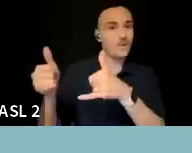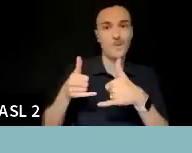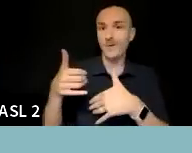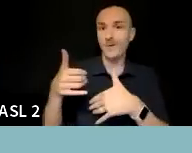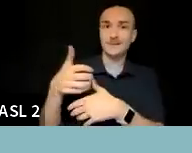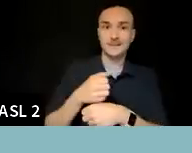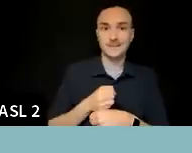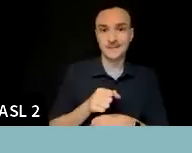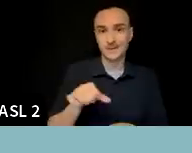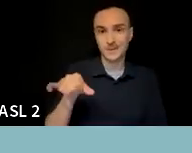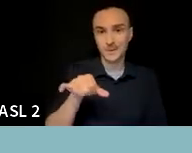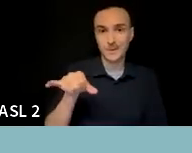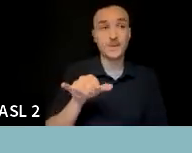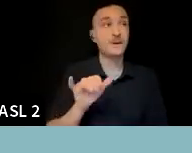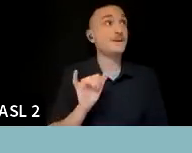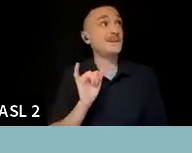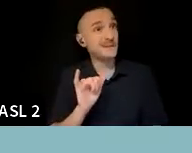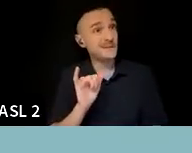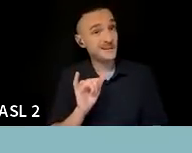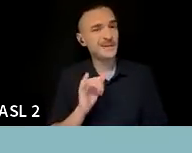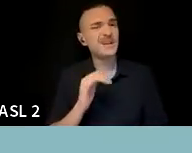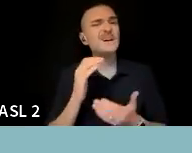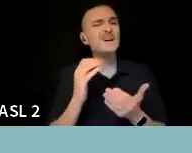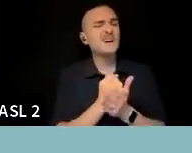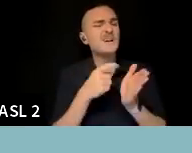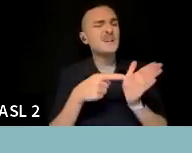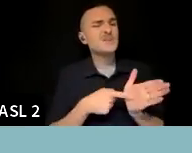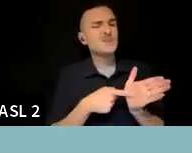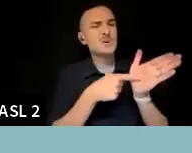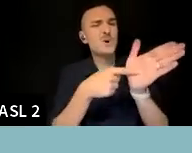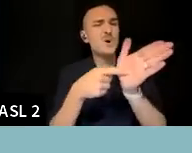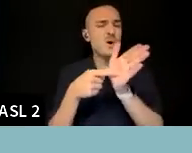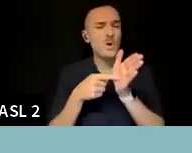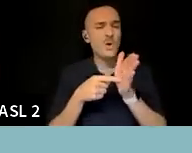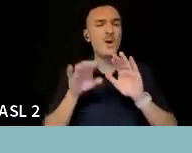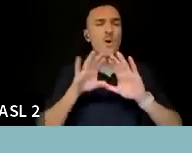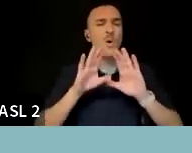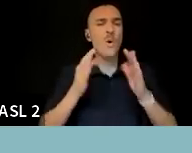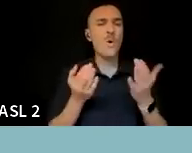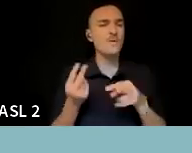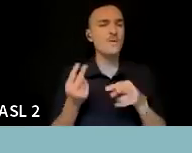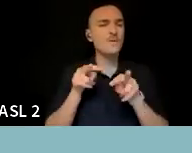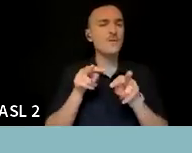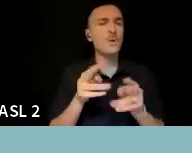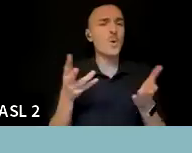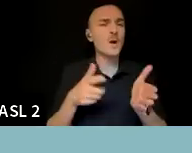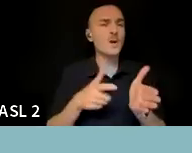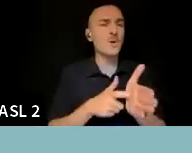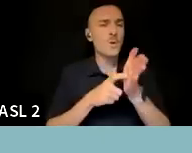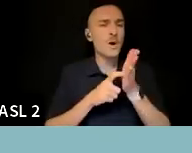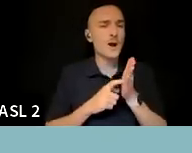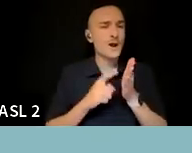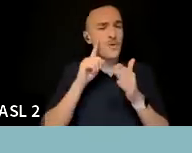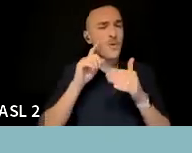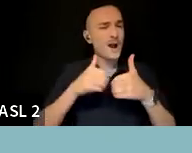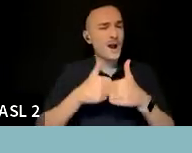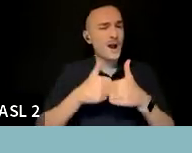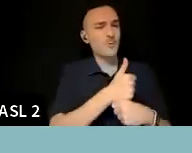Sherry, at this point, let's go ahead and share with our viewers an overview of the steps that an applicant should take to prepare for the application